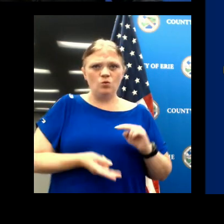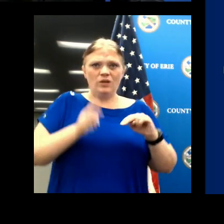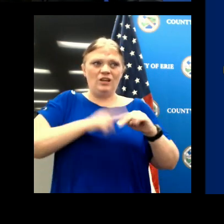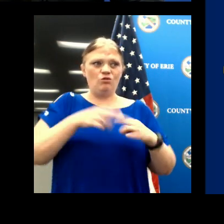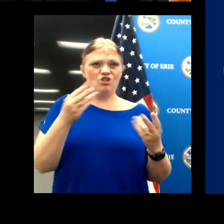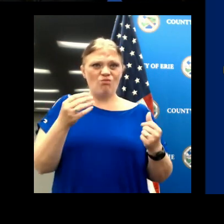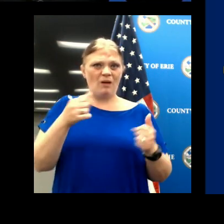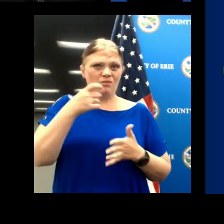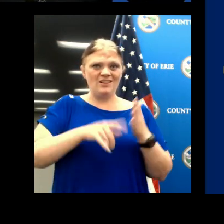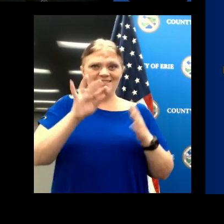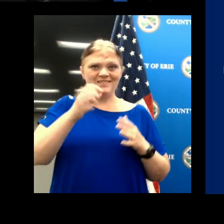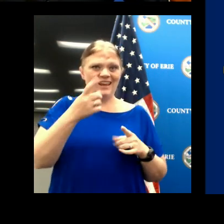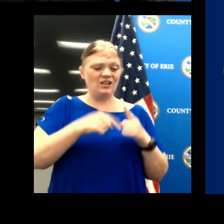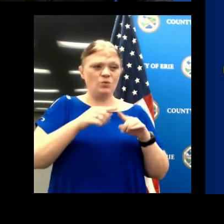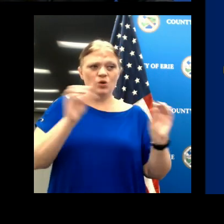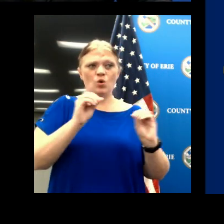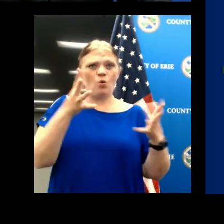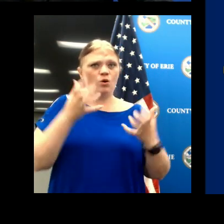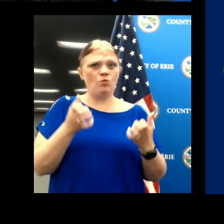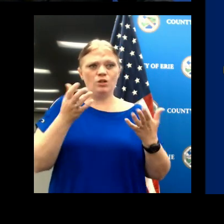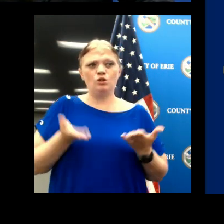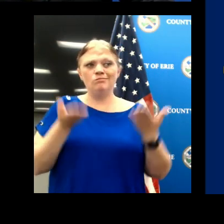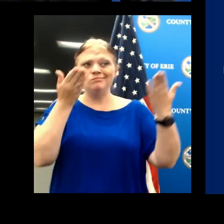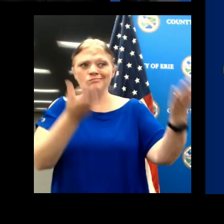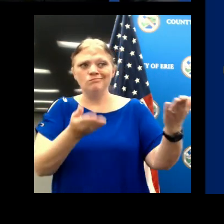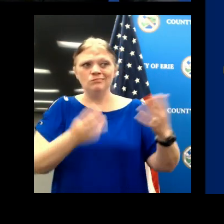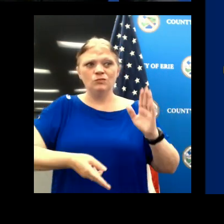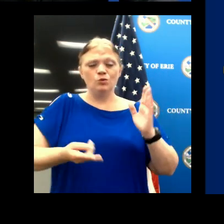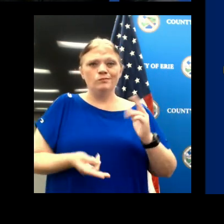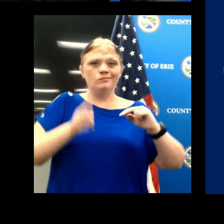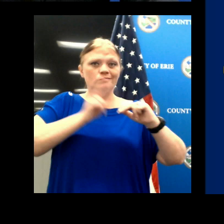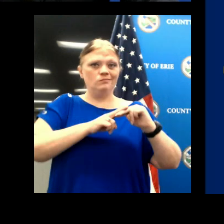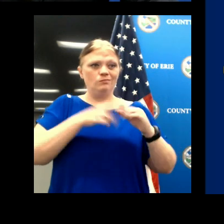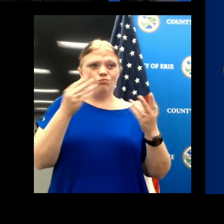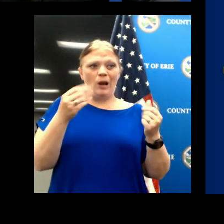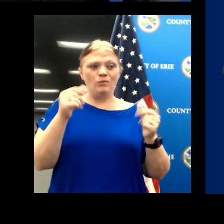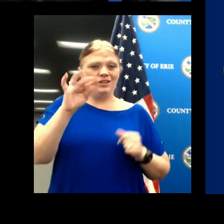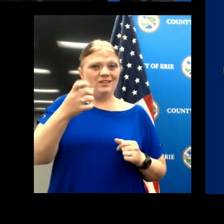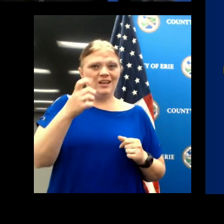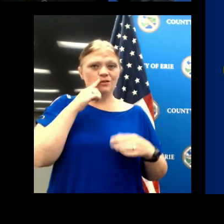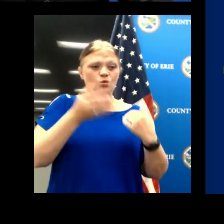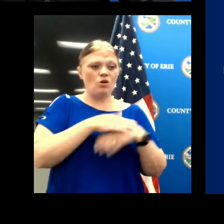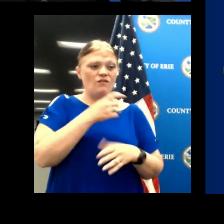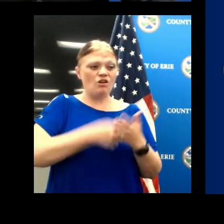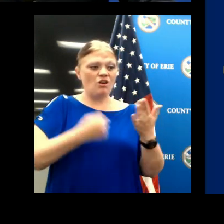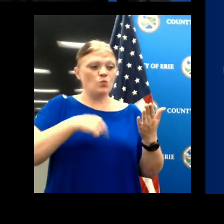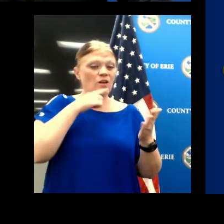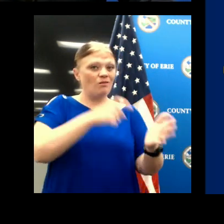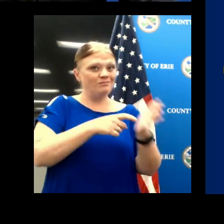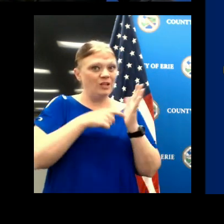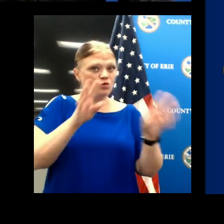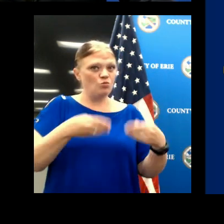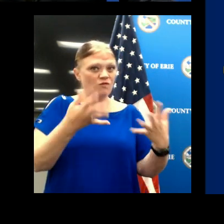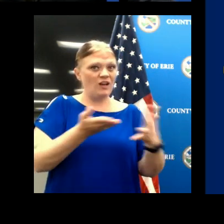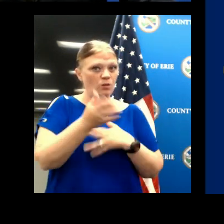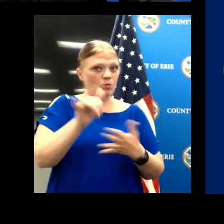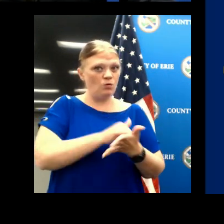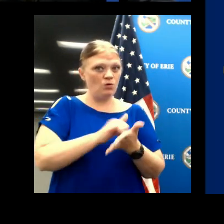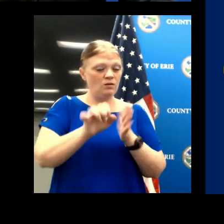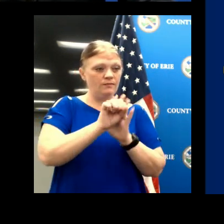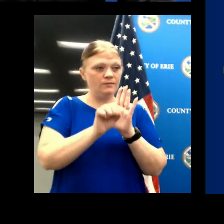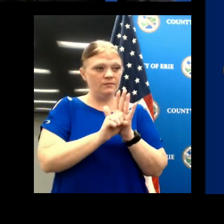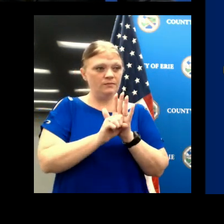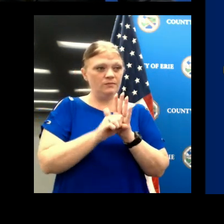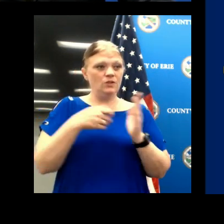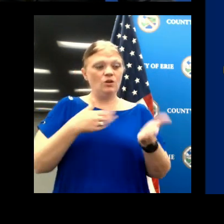at a time when nobody wants to propose raising property taxes to cover the costs that we are mandated to provide by New York State. So